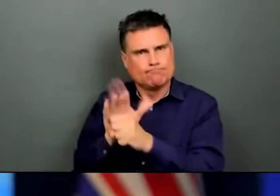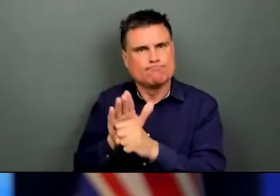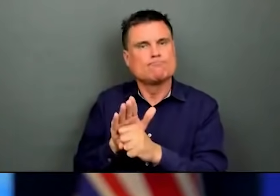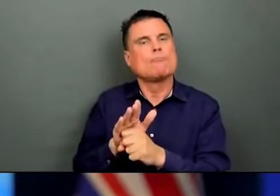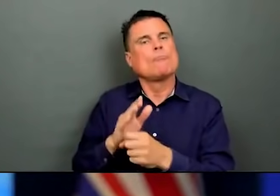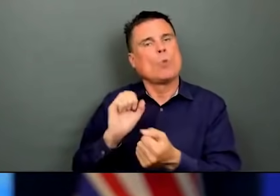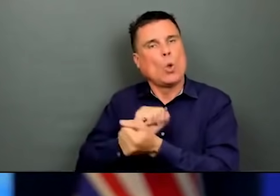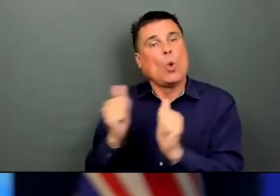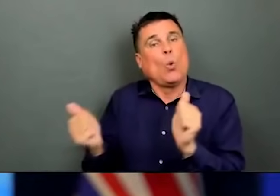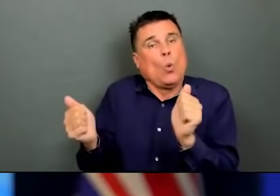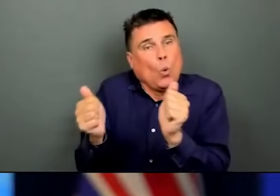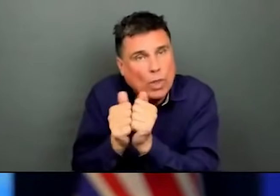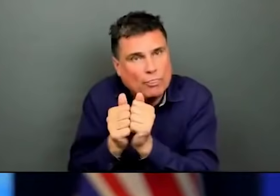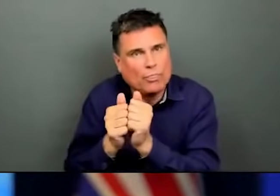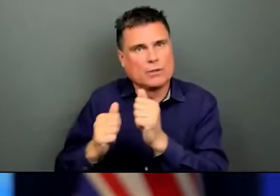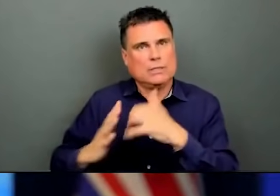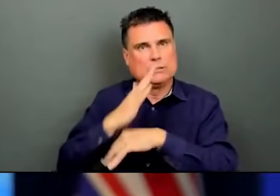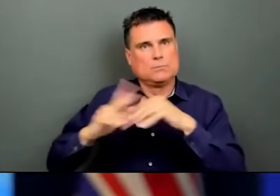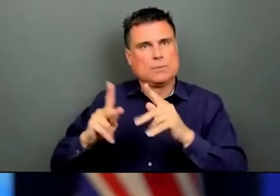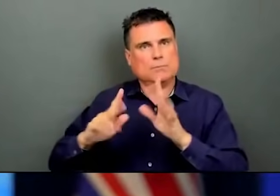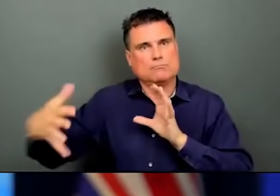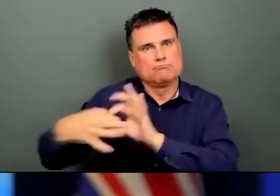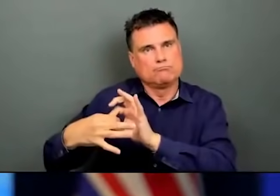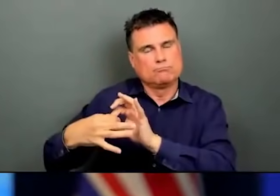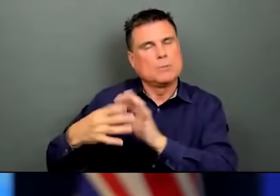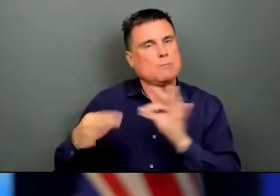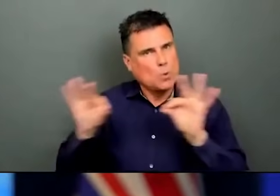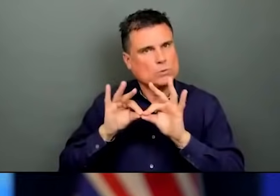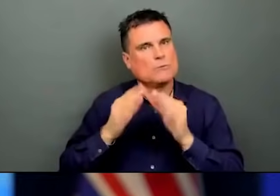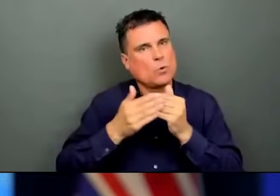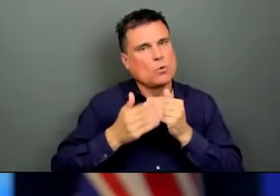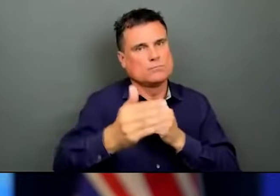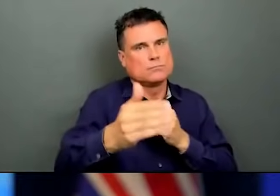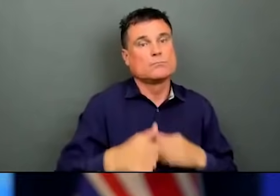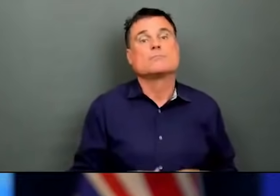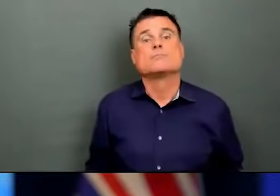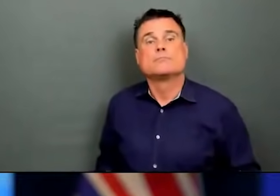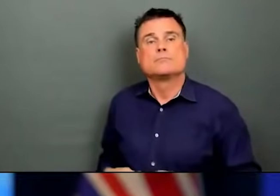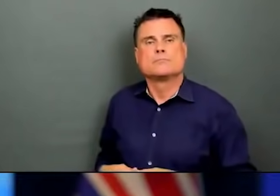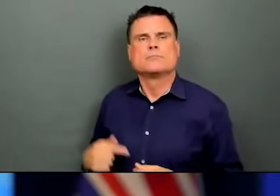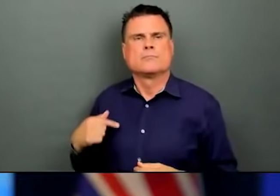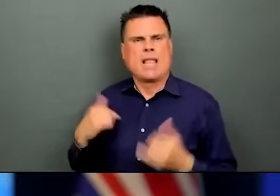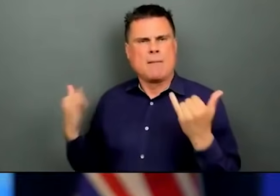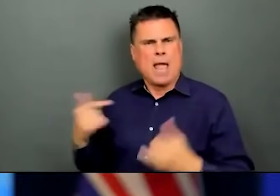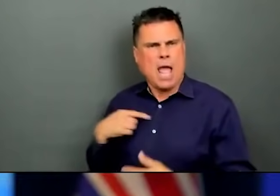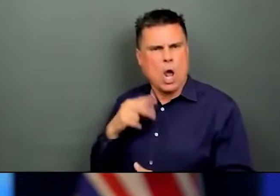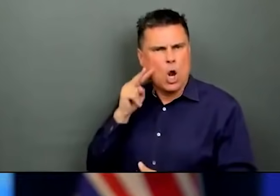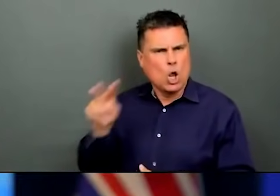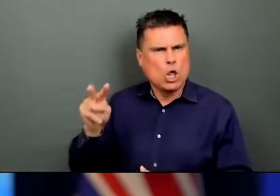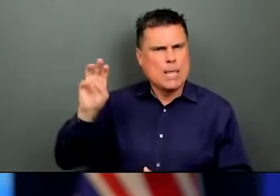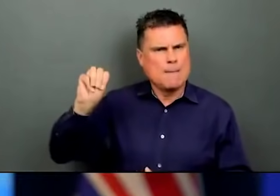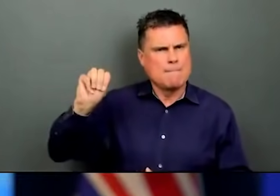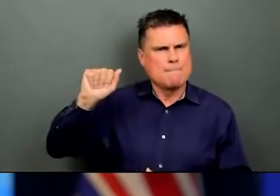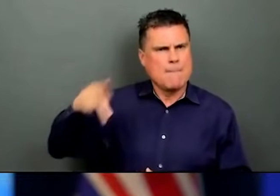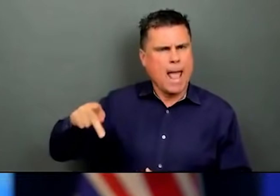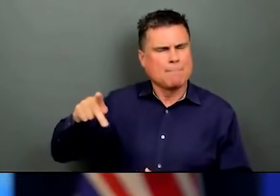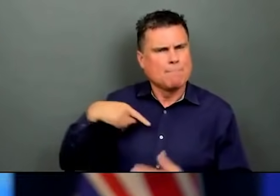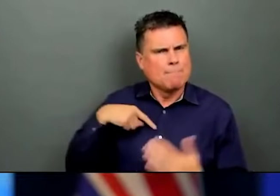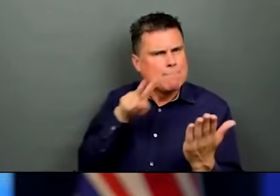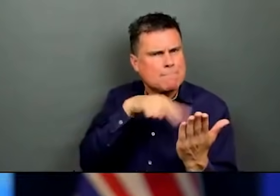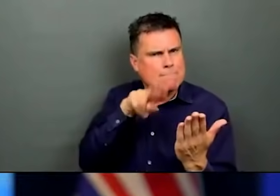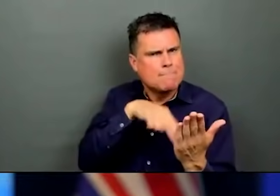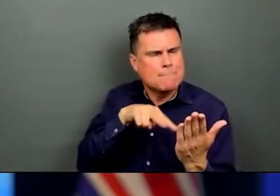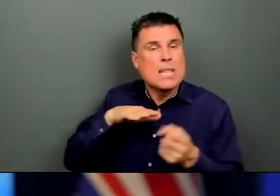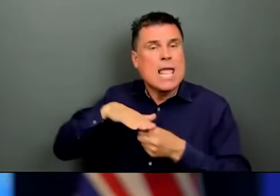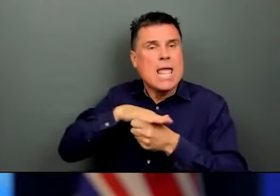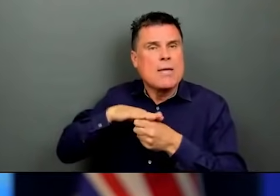Thanks. Yeah, I'm just looking at the map and the zones that are identified and trying to sort of compare them to what the protesters have in their maps